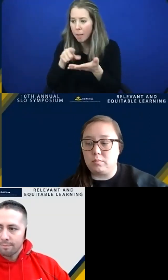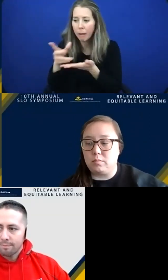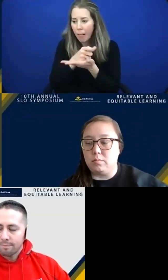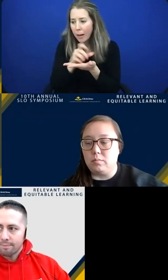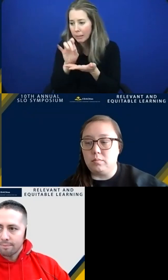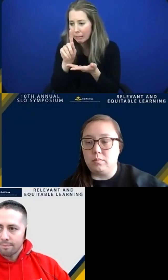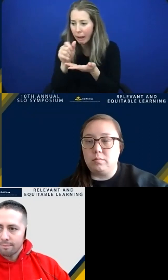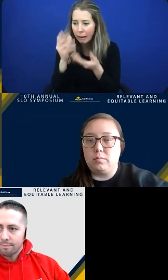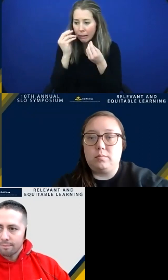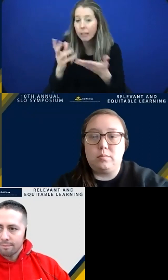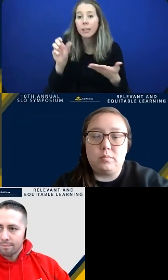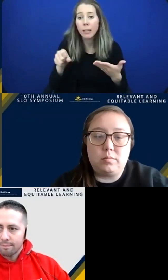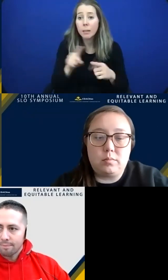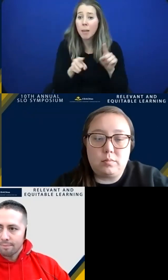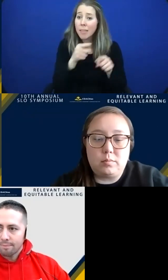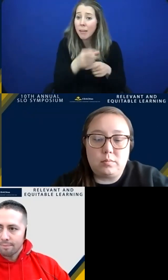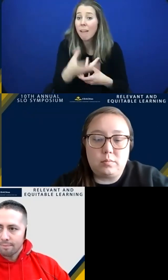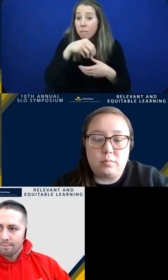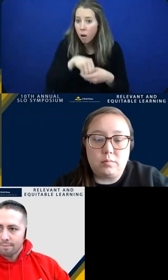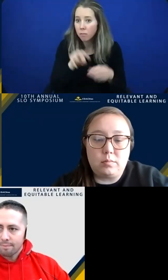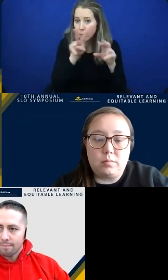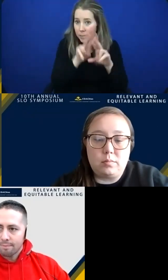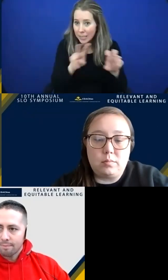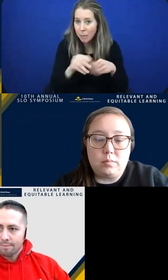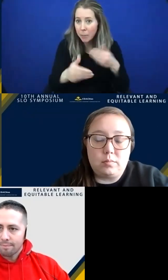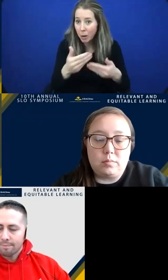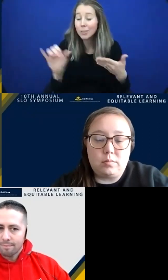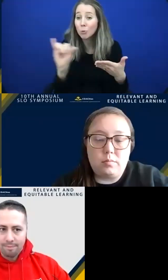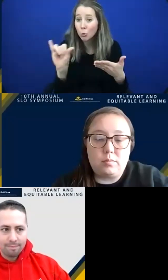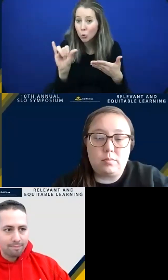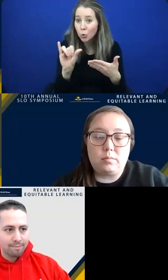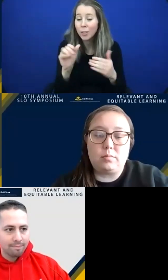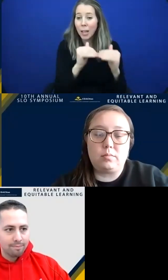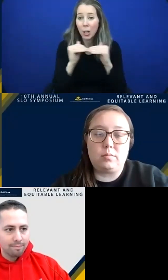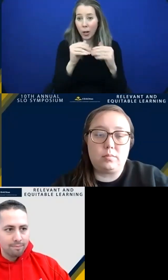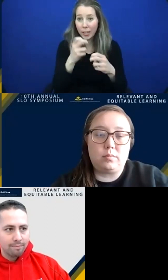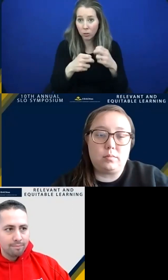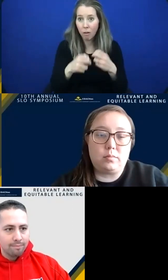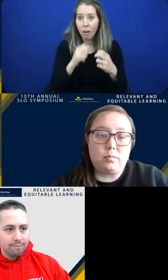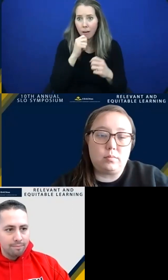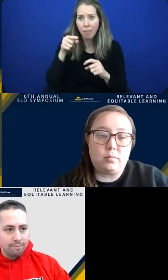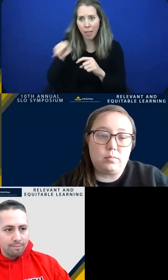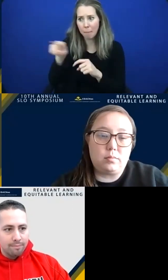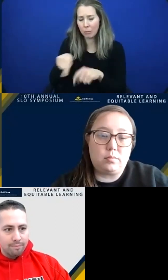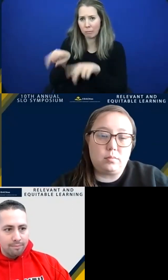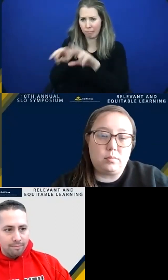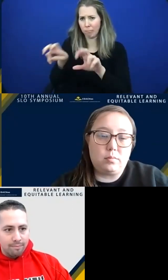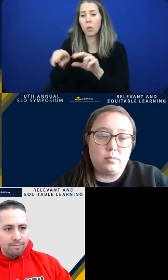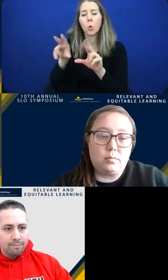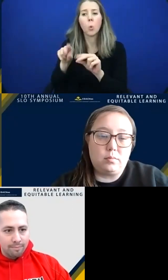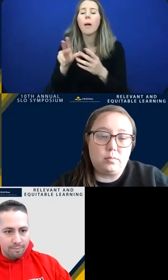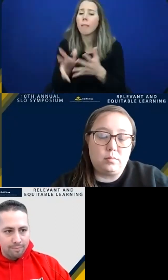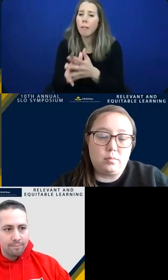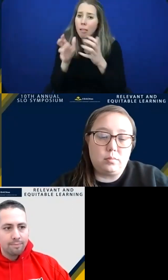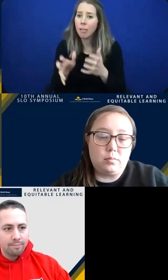from them, but that they're involved in the assessment process as well, to have it as an equity issue. It's not just them as subjects, right? There's lots of conversations about